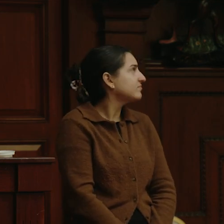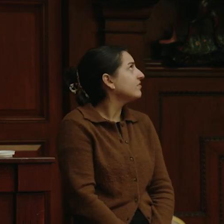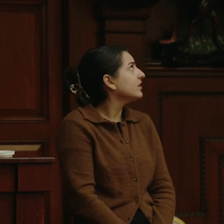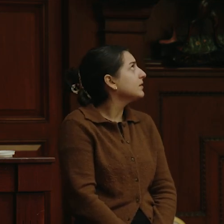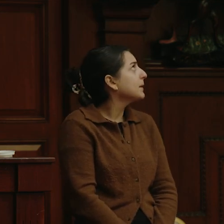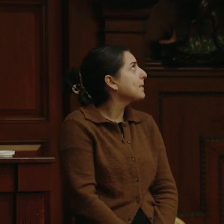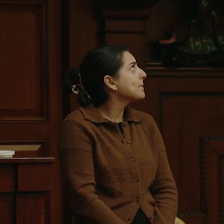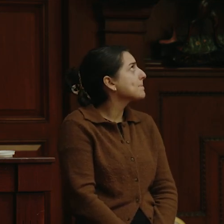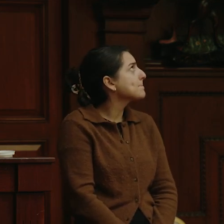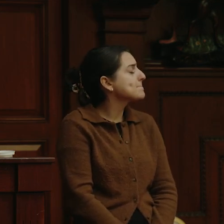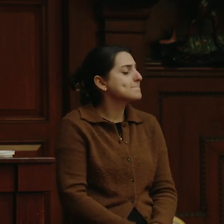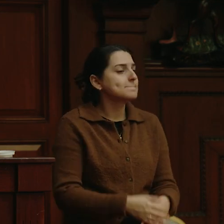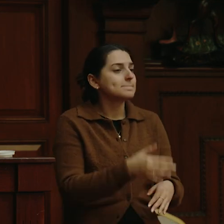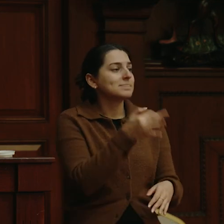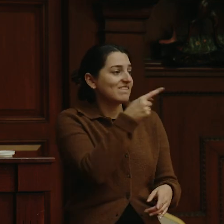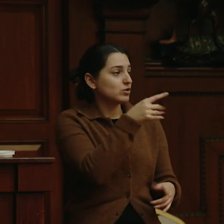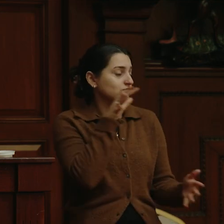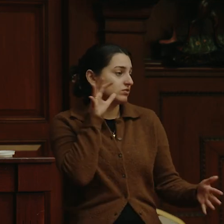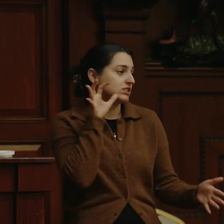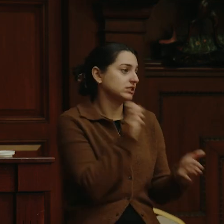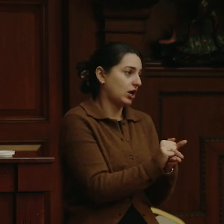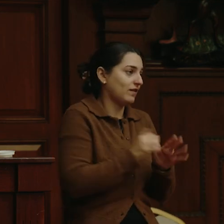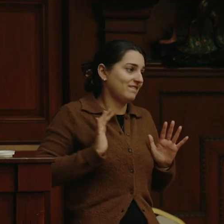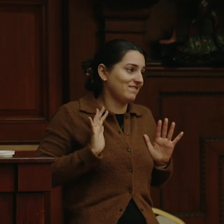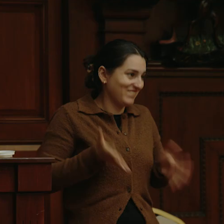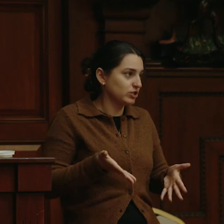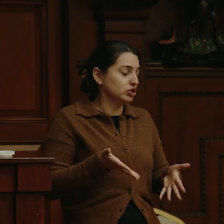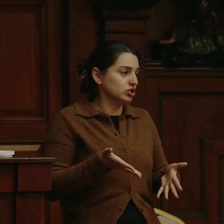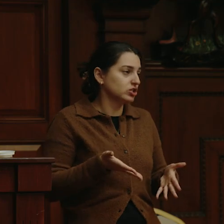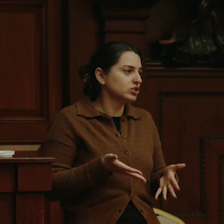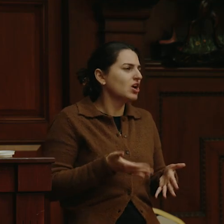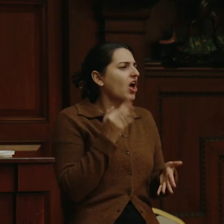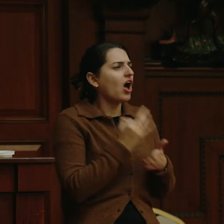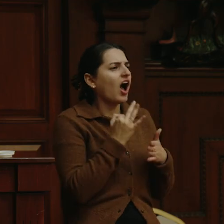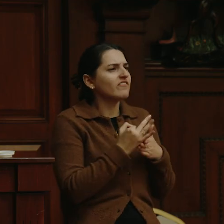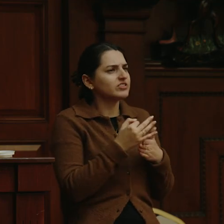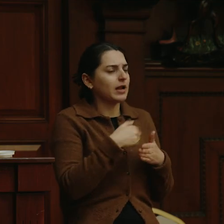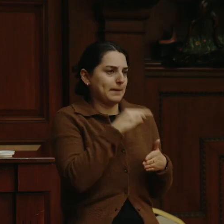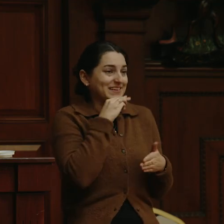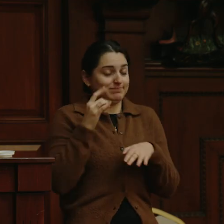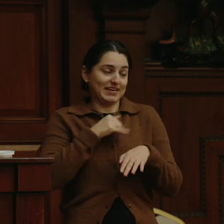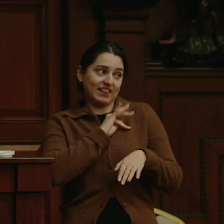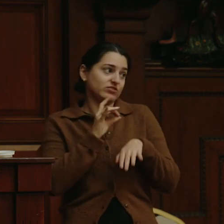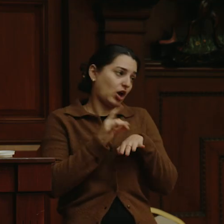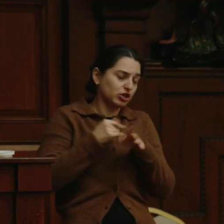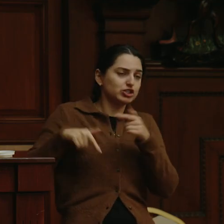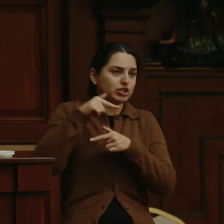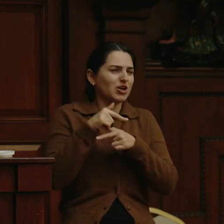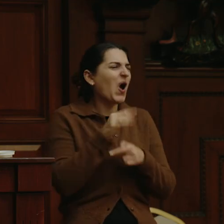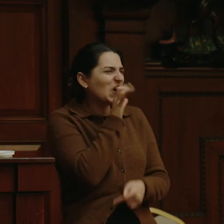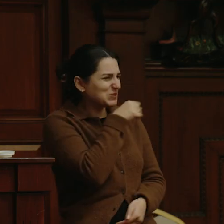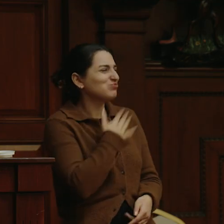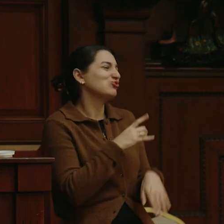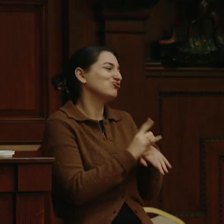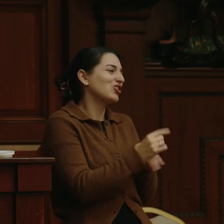Now, when you've gotten your diagnosis, a lot of people, and I mean doctors, will assume this is just dry eyes and dry mouth